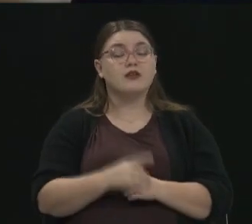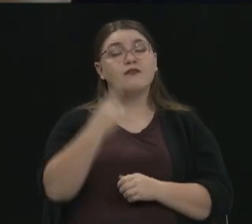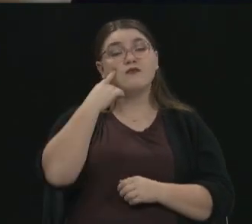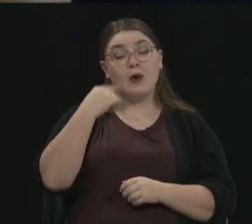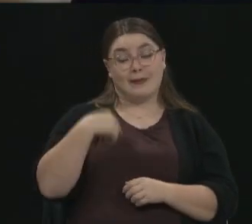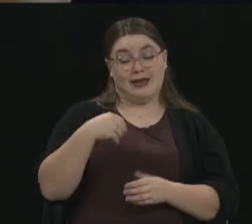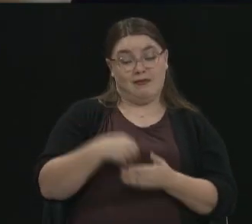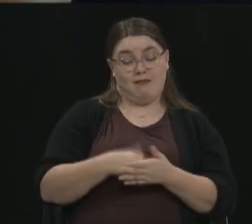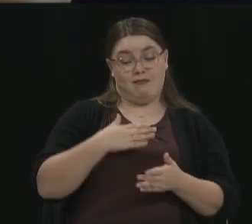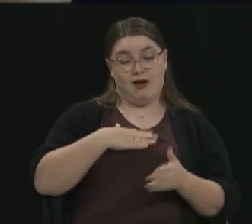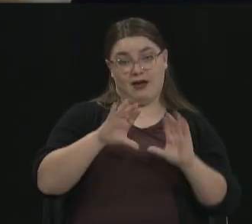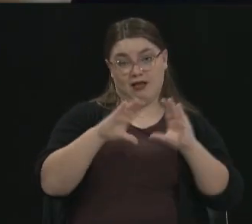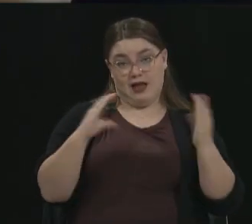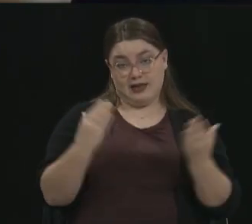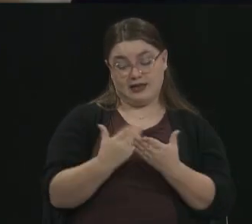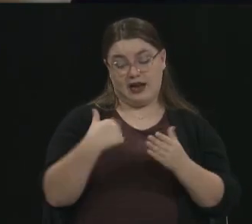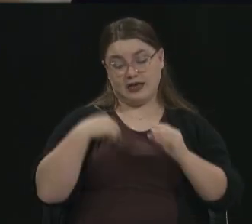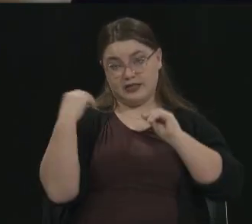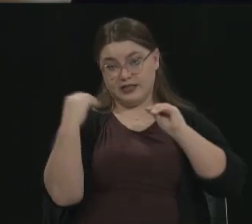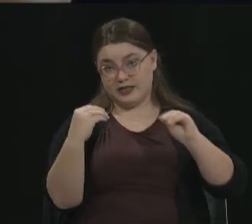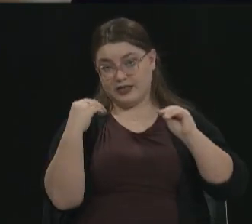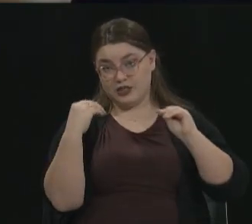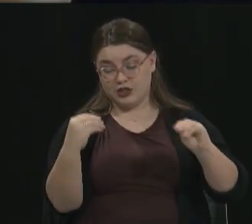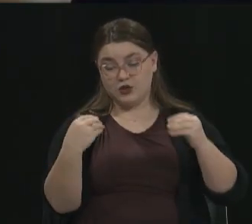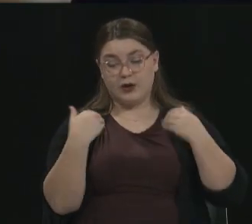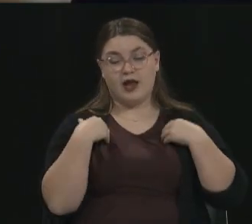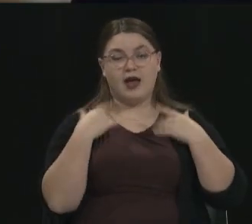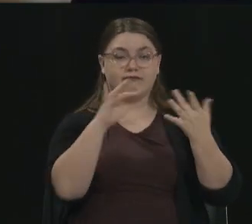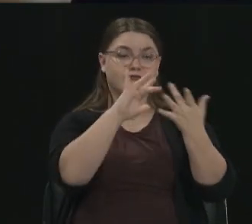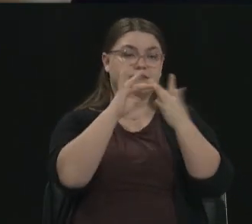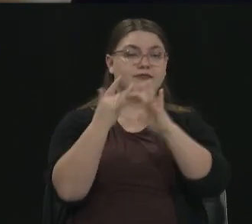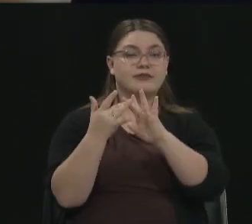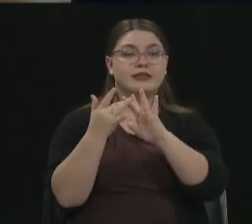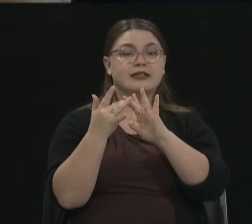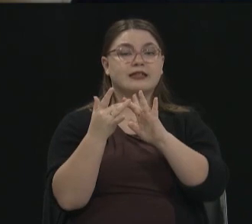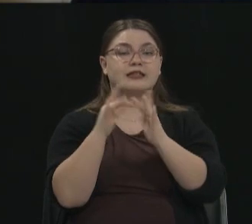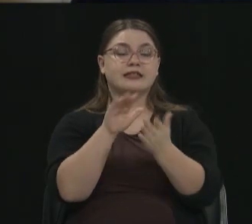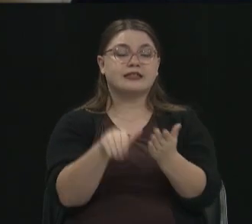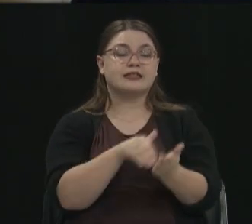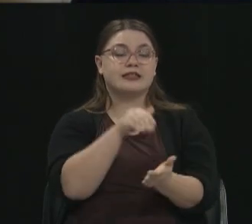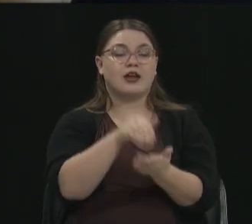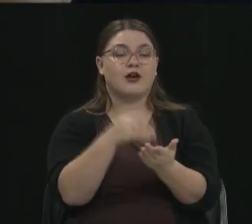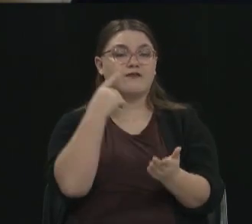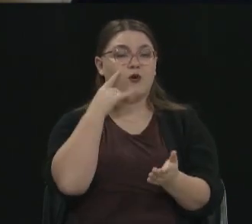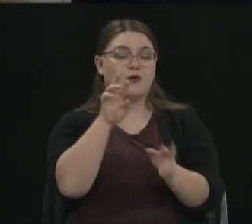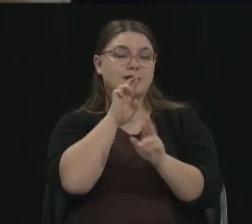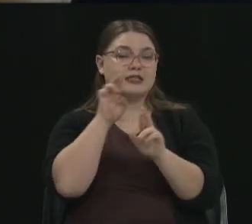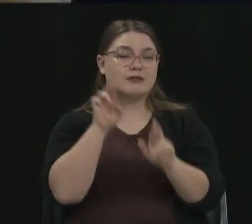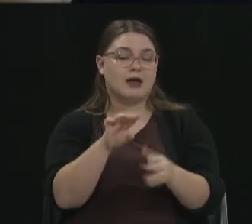there's a wonderful site that the Center for Responsive Politics puts together with FEC data,